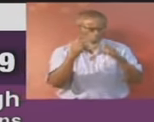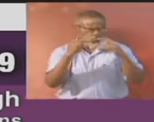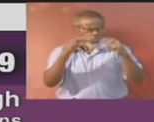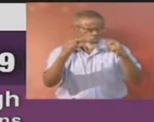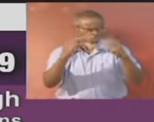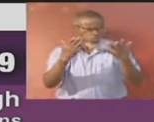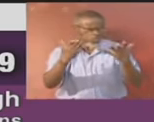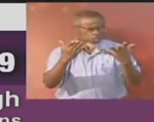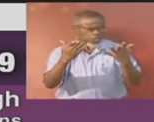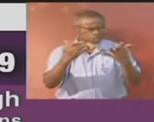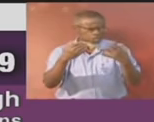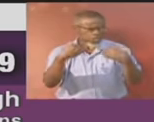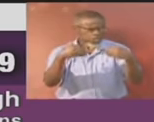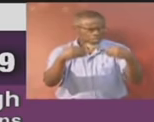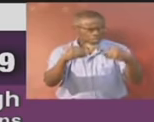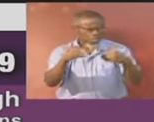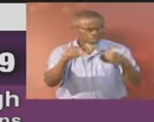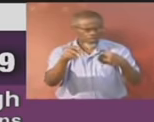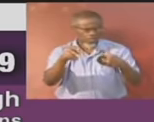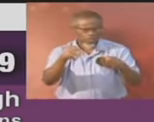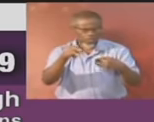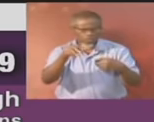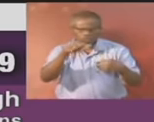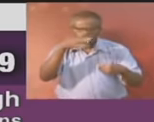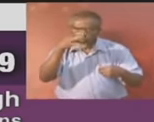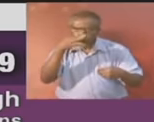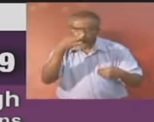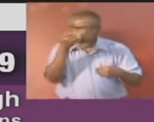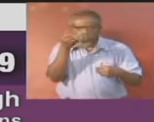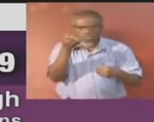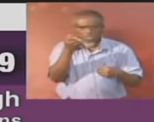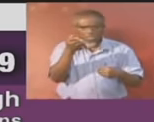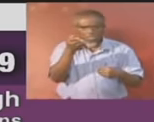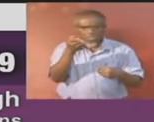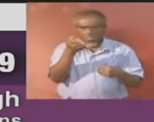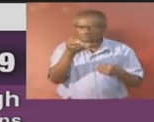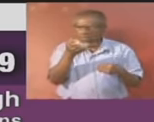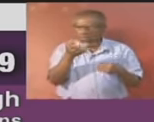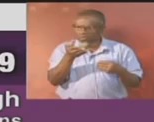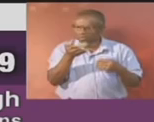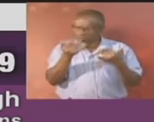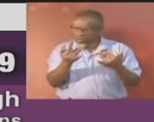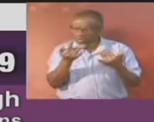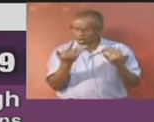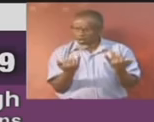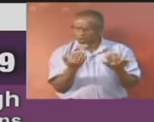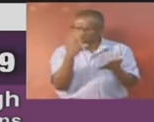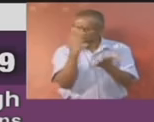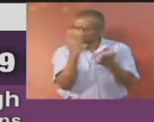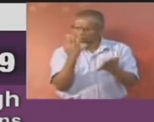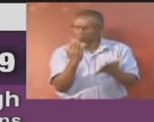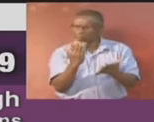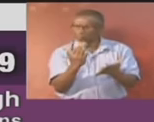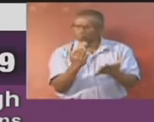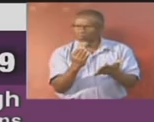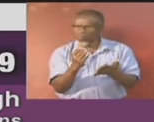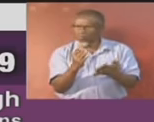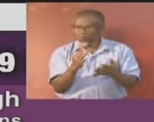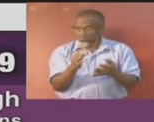were prohibited from doing so. Is this a permanent fixture now to the regulations that supermarkets are not